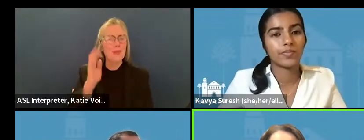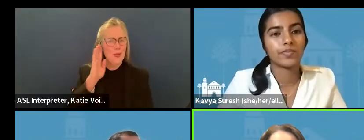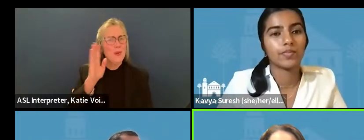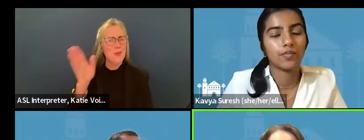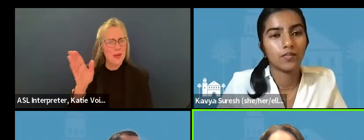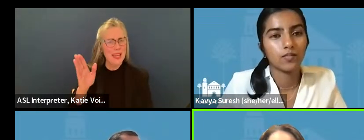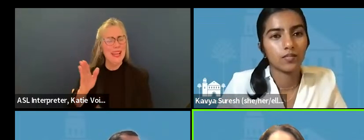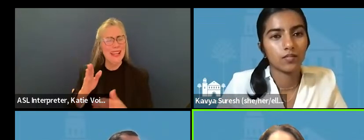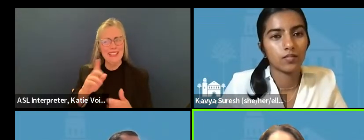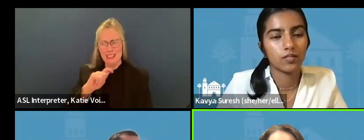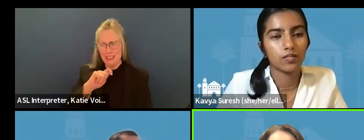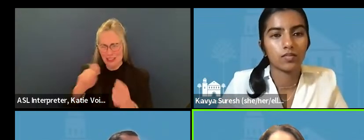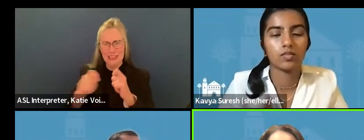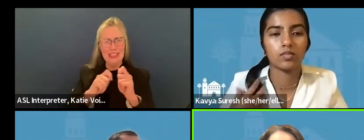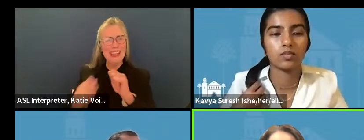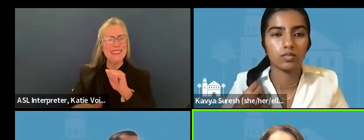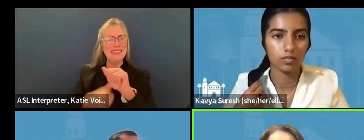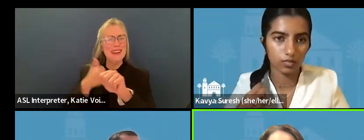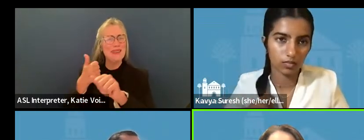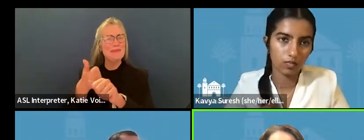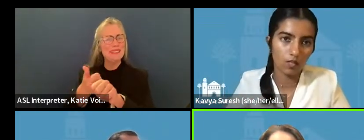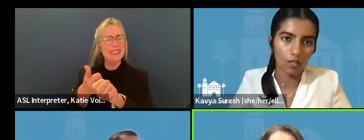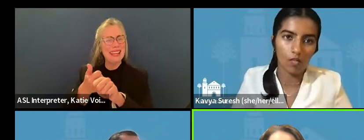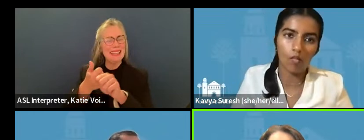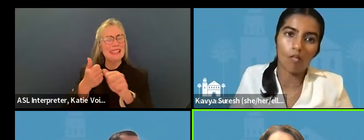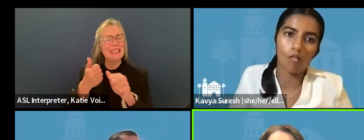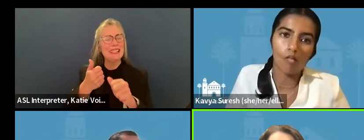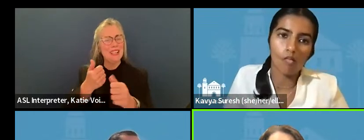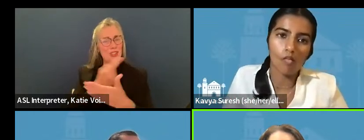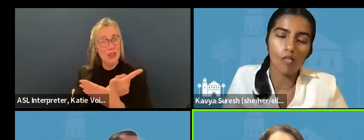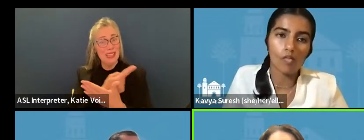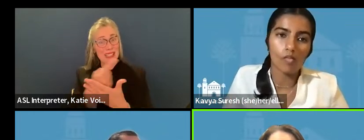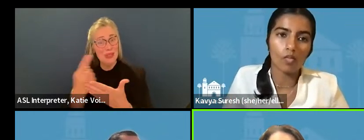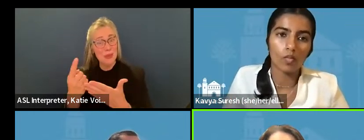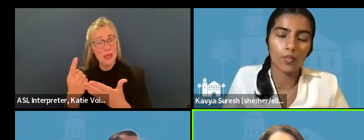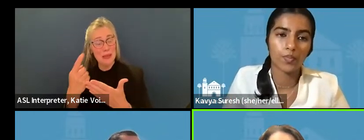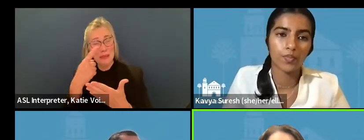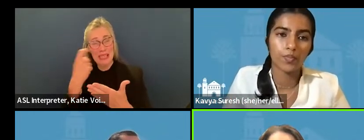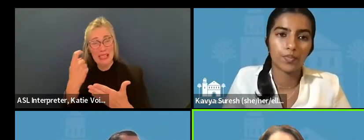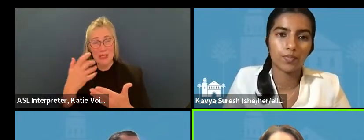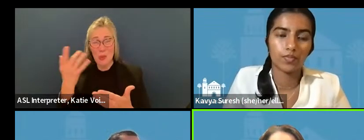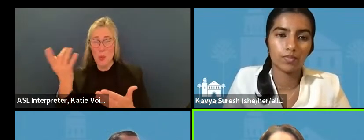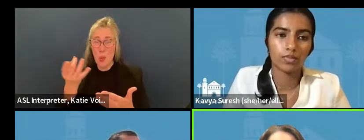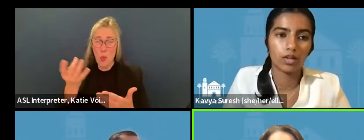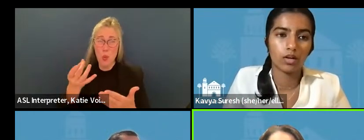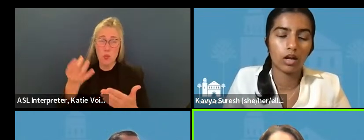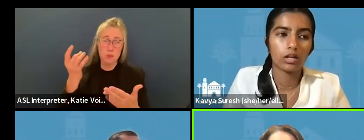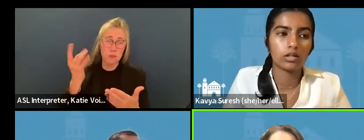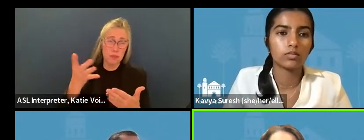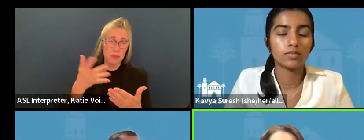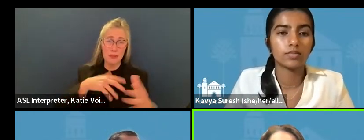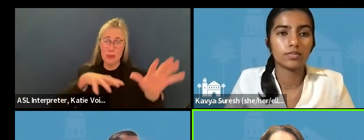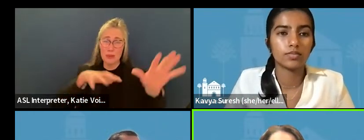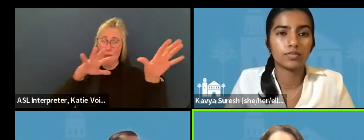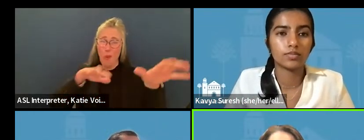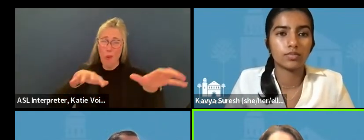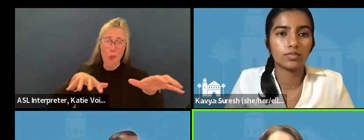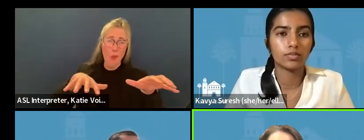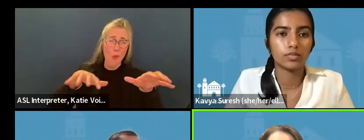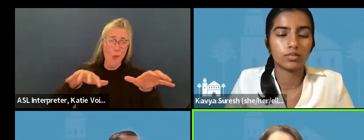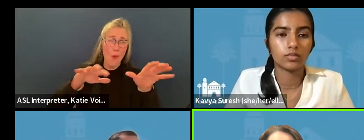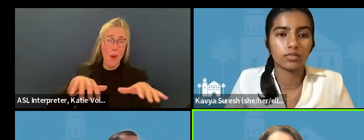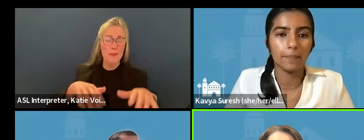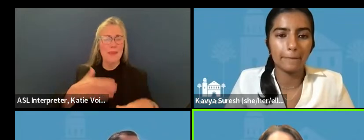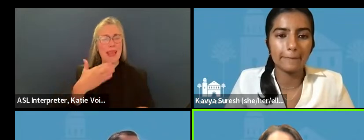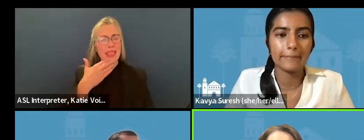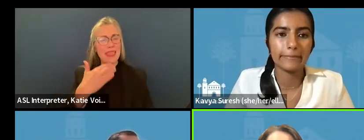latest changes that have happened due to this week's intense storm. I want to start off by thanking all of our